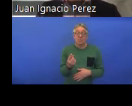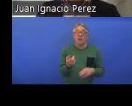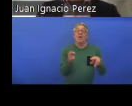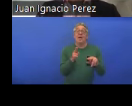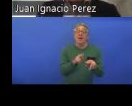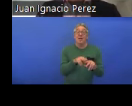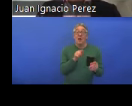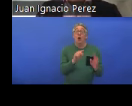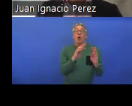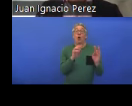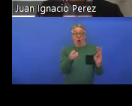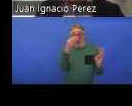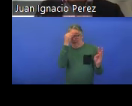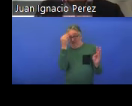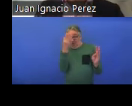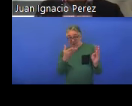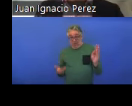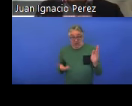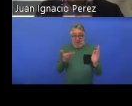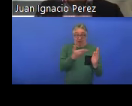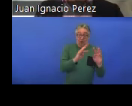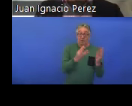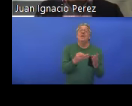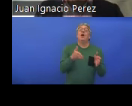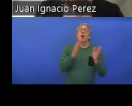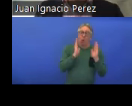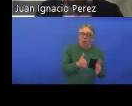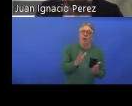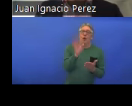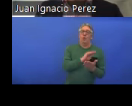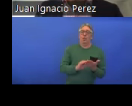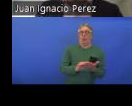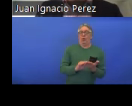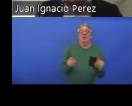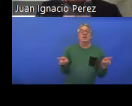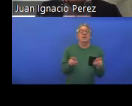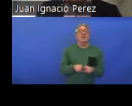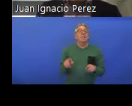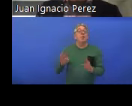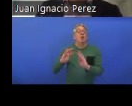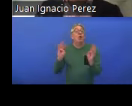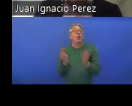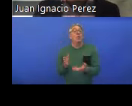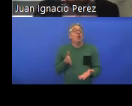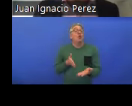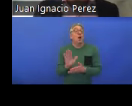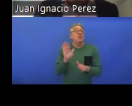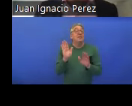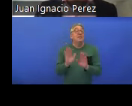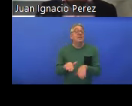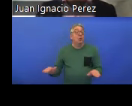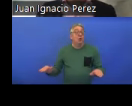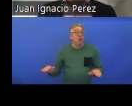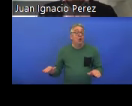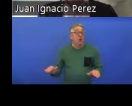information. Same thing for the Committee on the Rights of the Child. Here projecting a recommendation